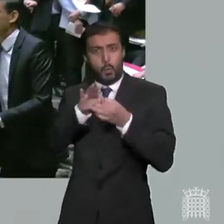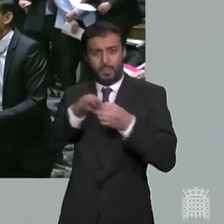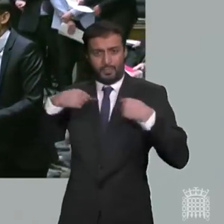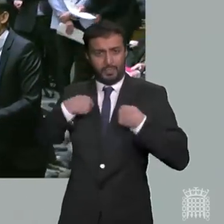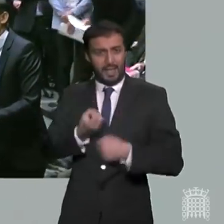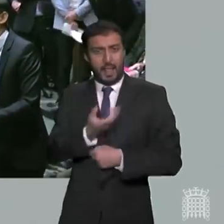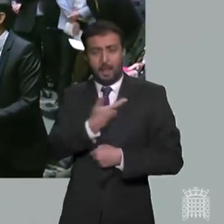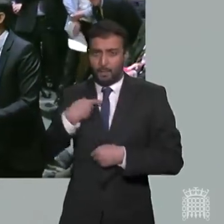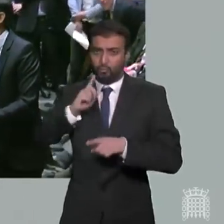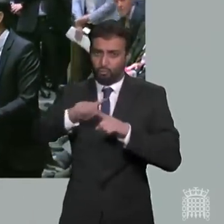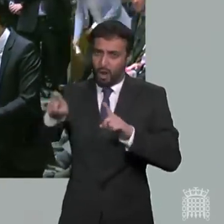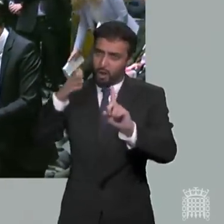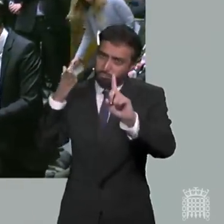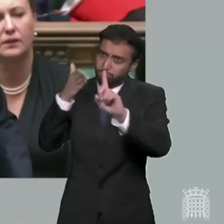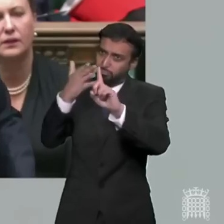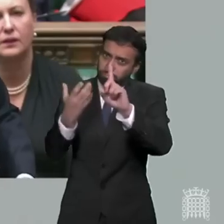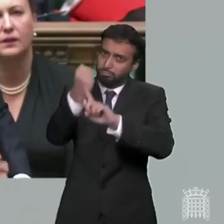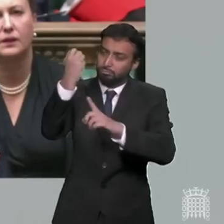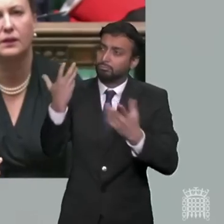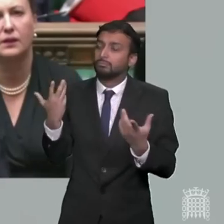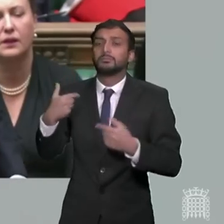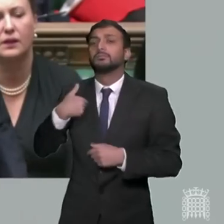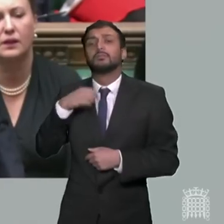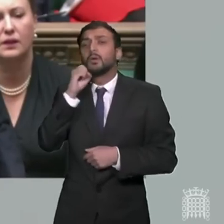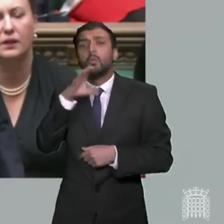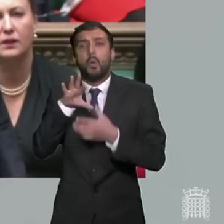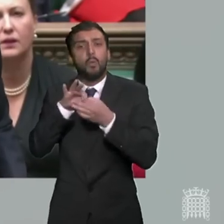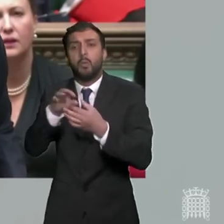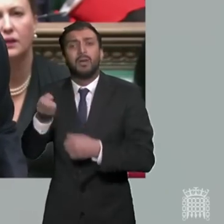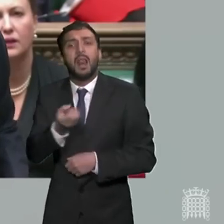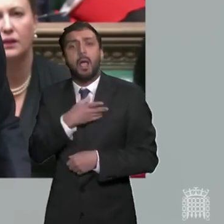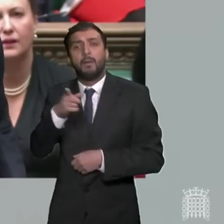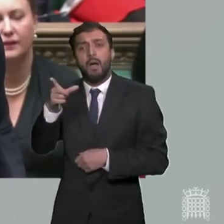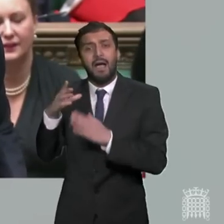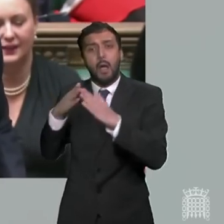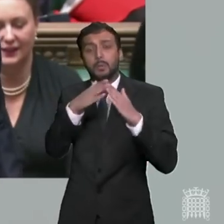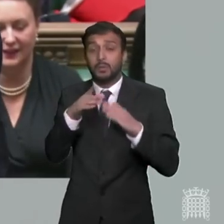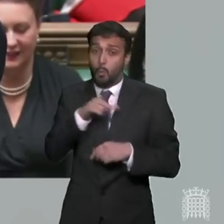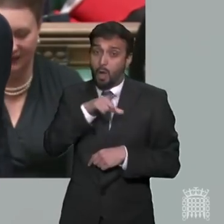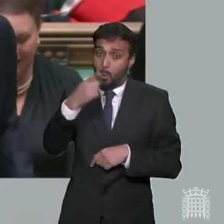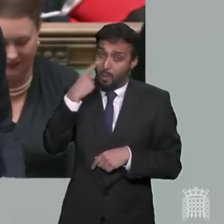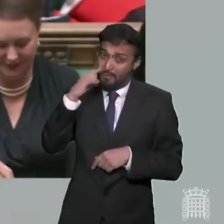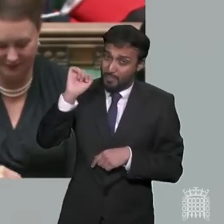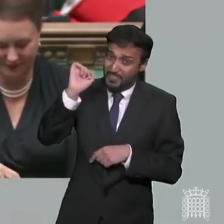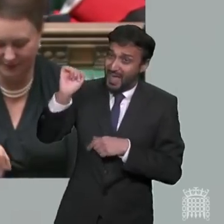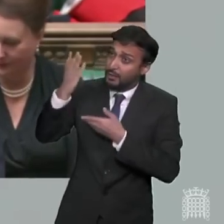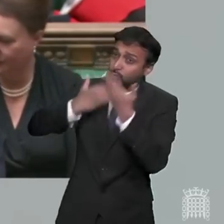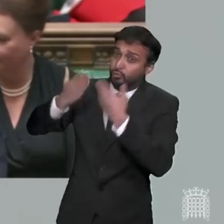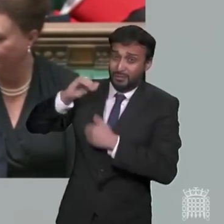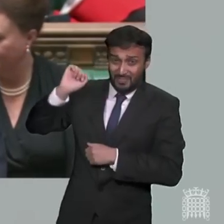Mr. Speaker, we're not going to work with the Labour Party on housing. You know why? We'll have a look at their record on housing.